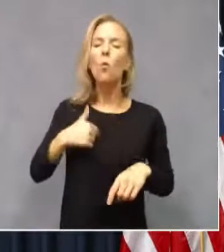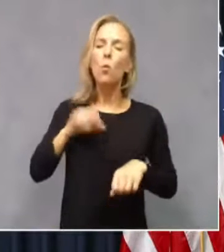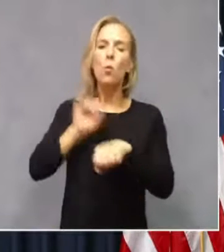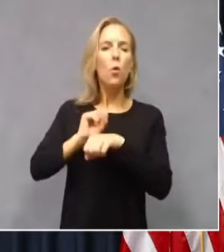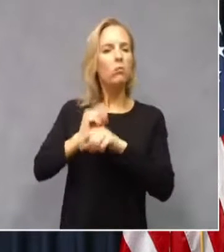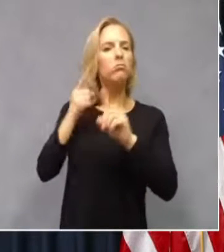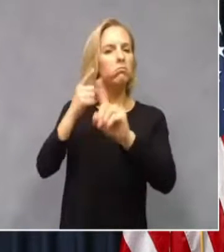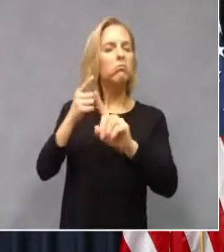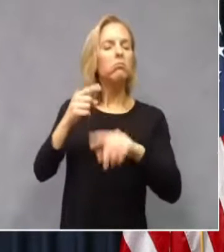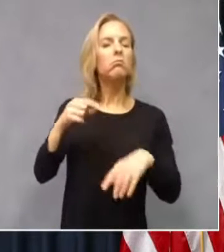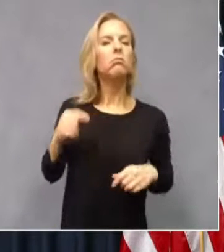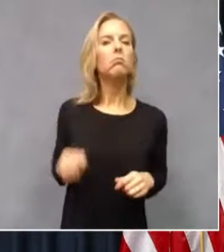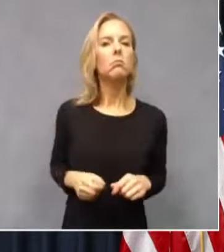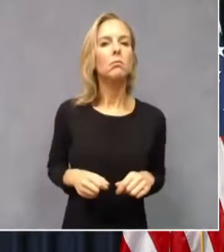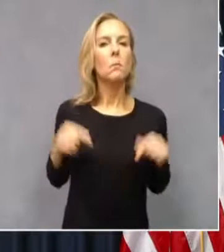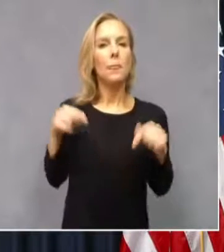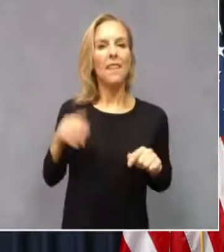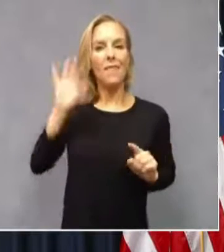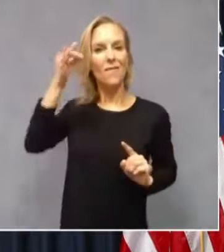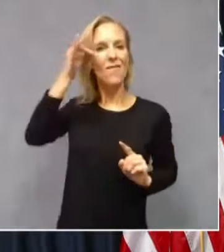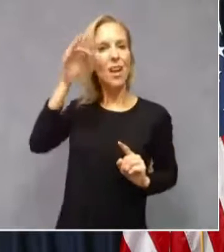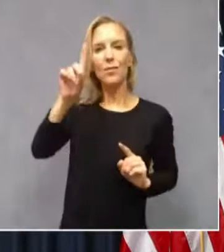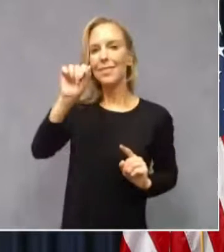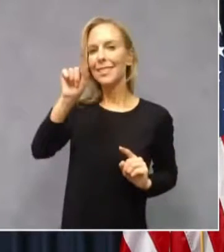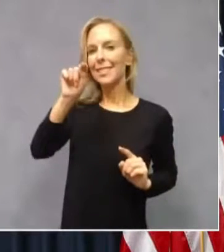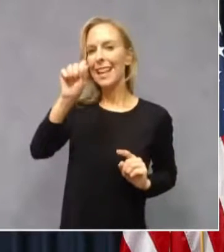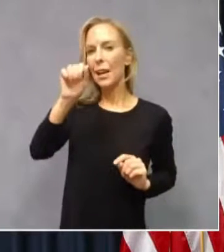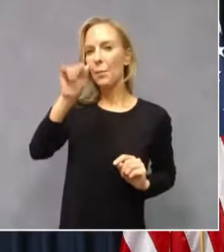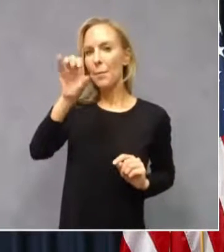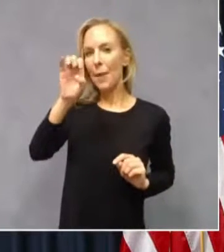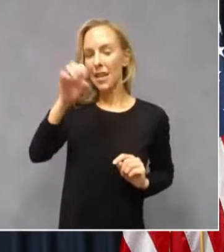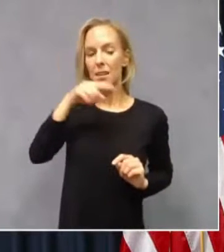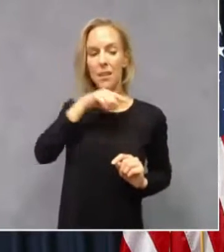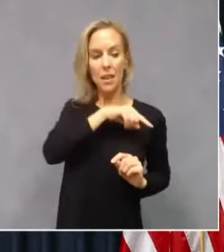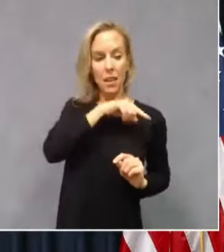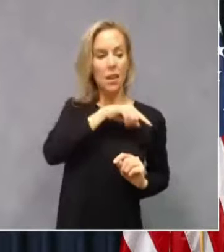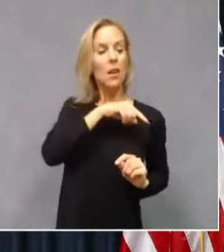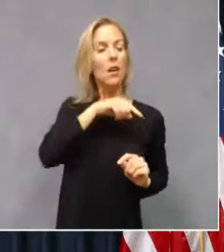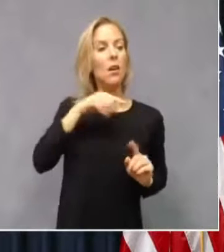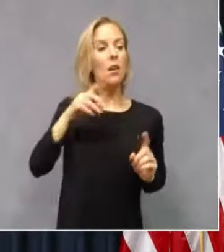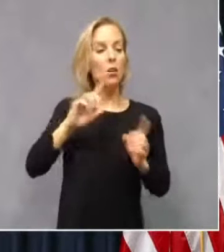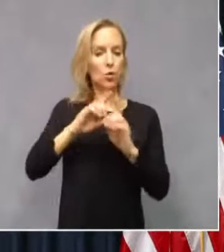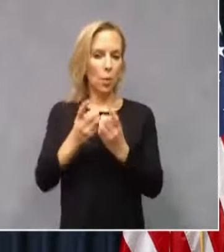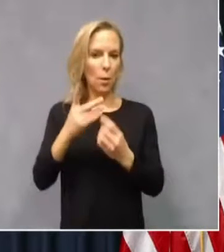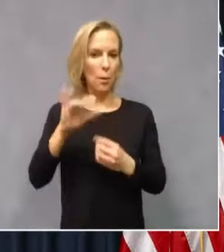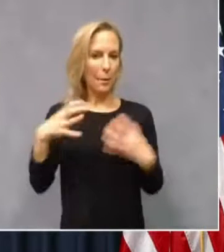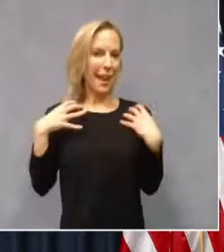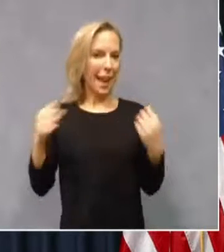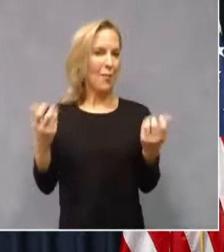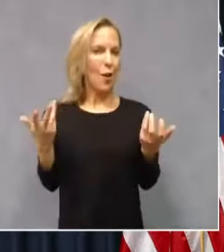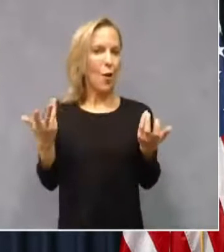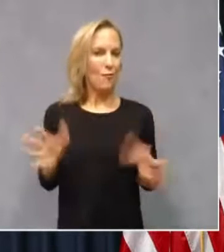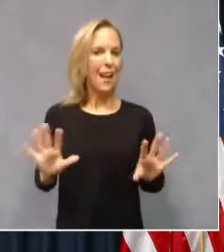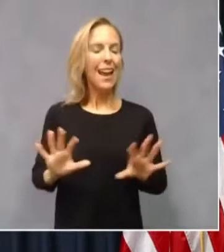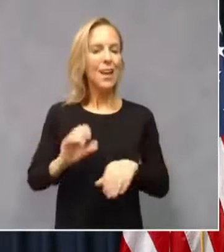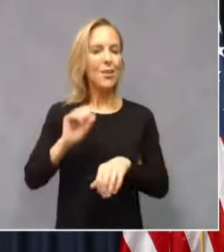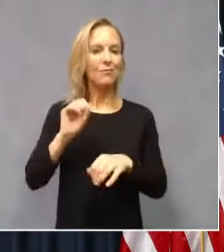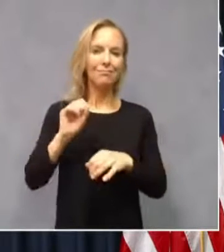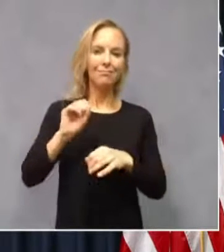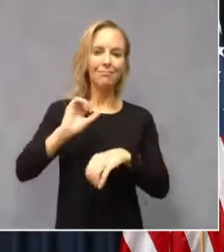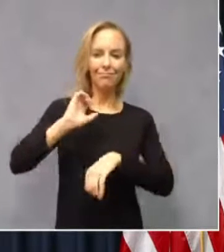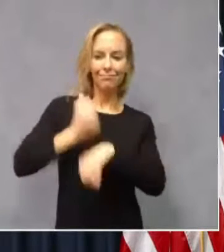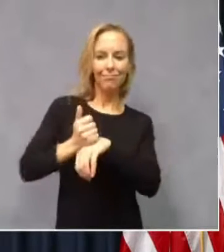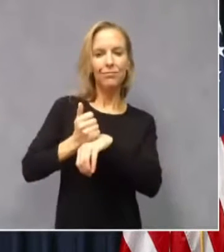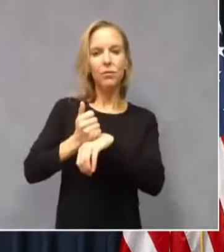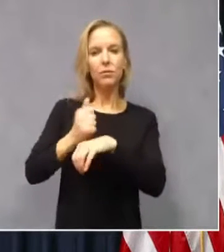a federal database, but it's something that the Department for Public Health was already working to create a